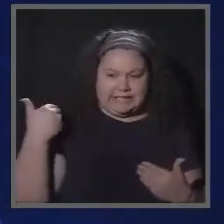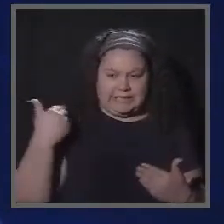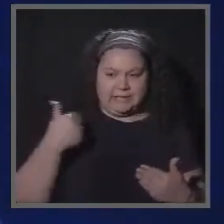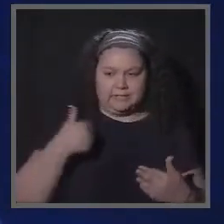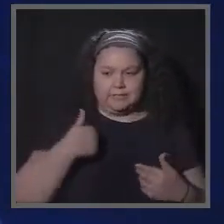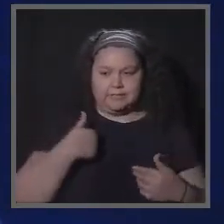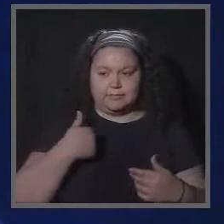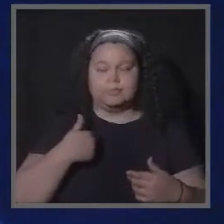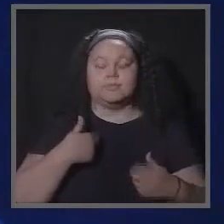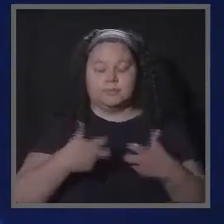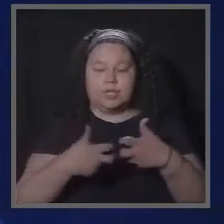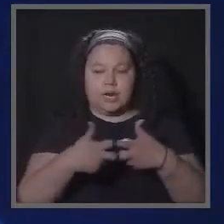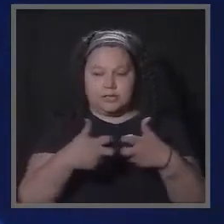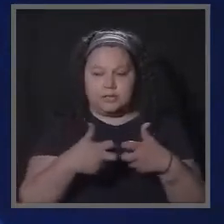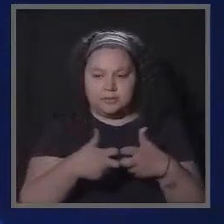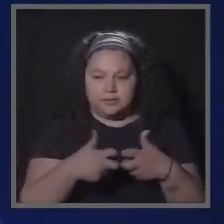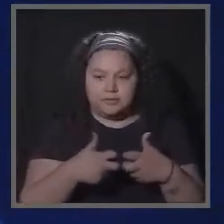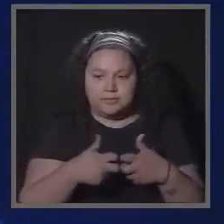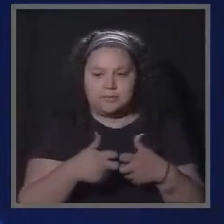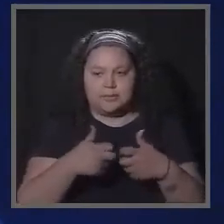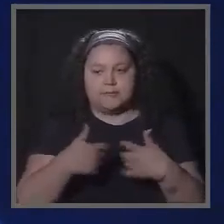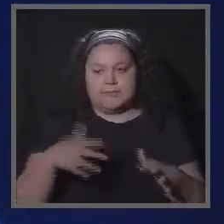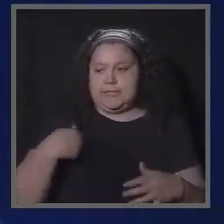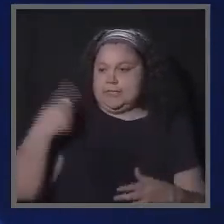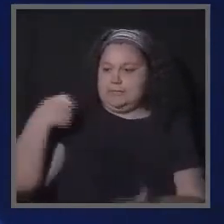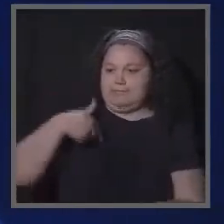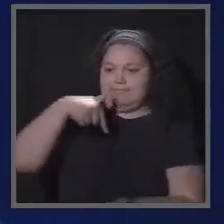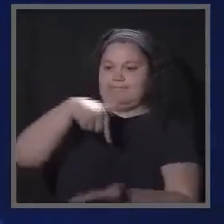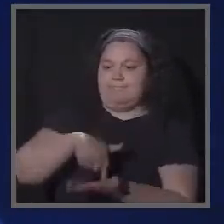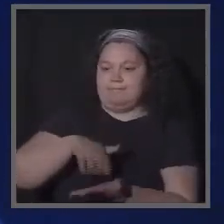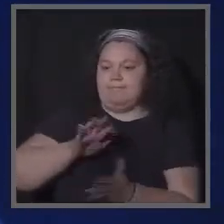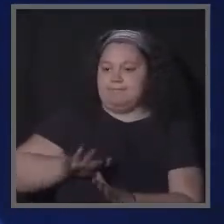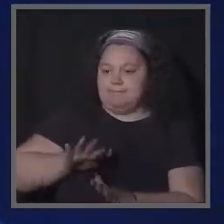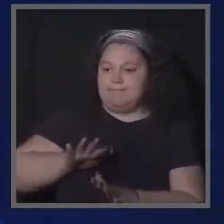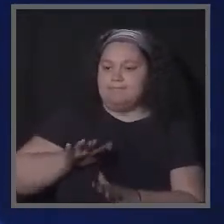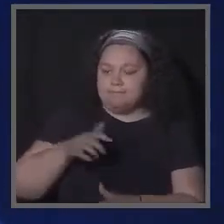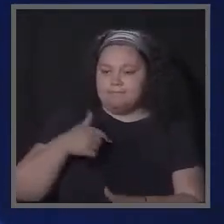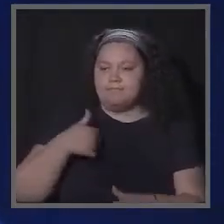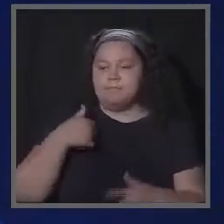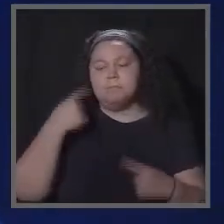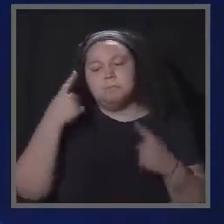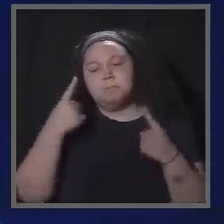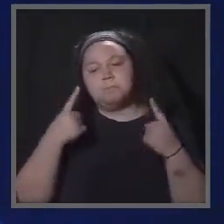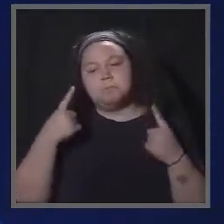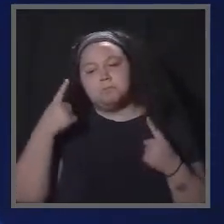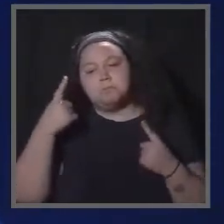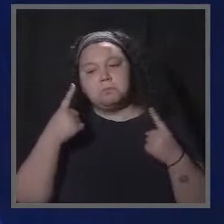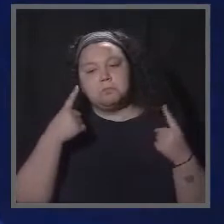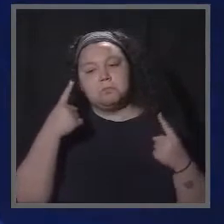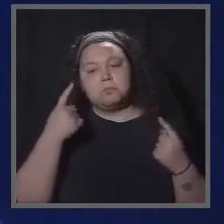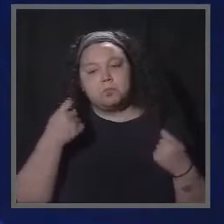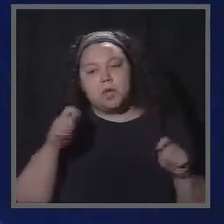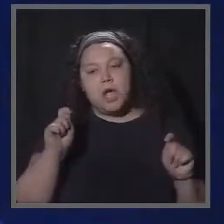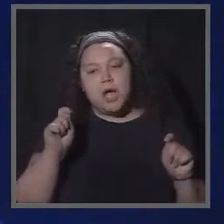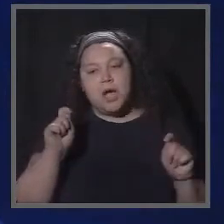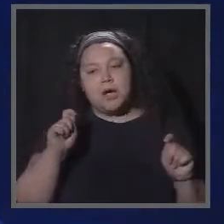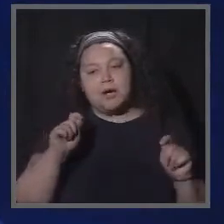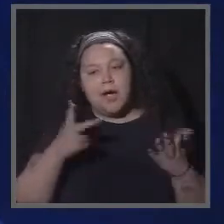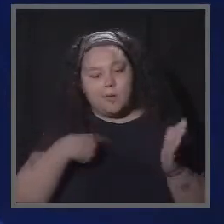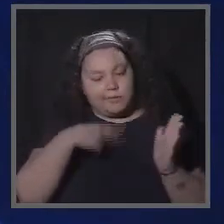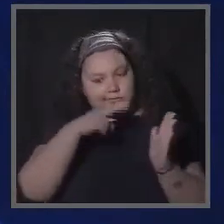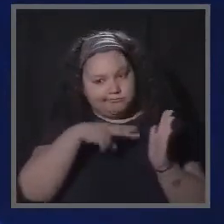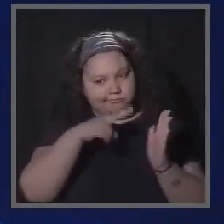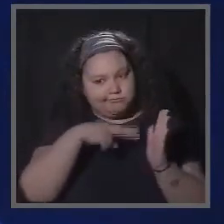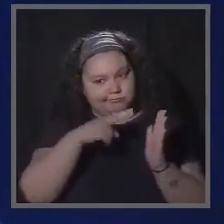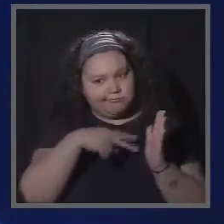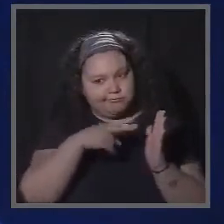and I found in a bookshop an illustrated book, a very simple one, with few texts